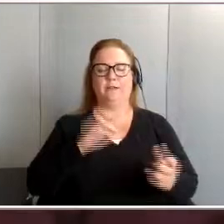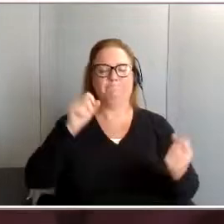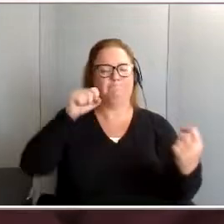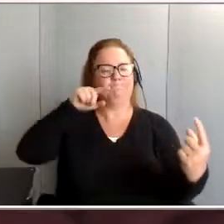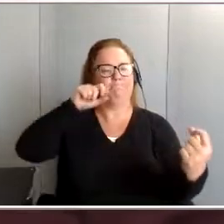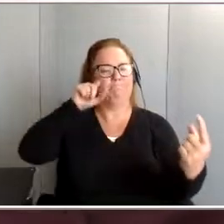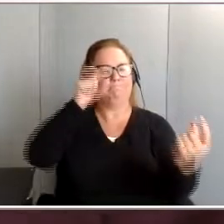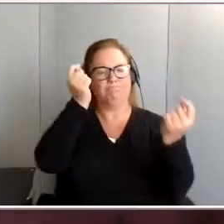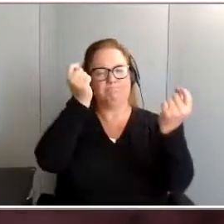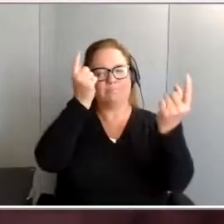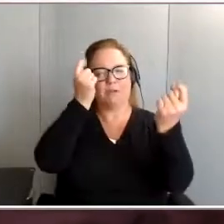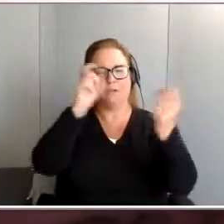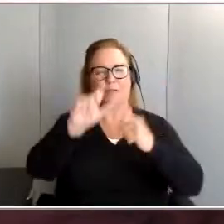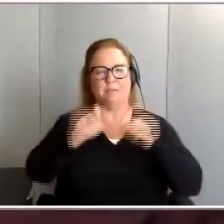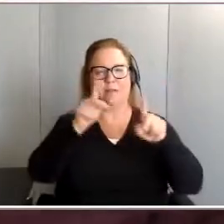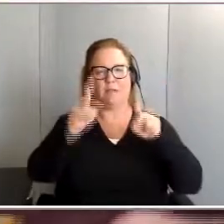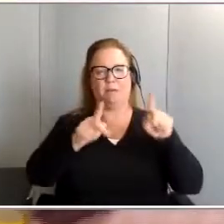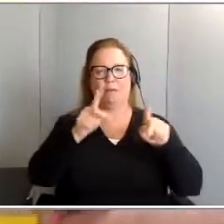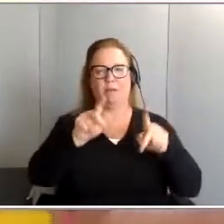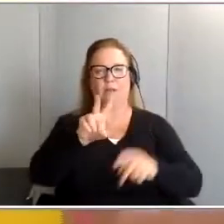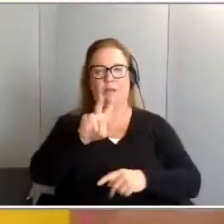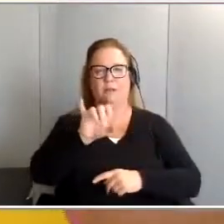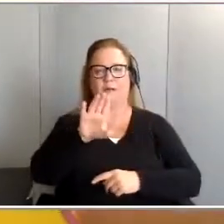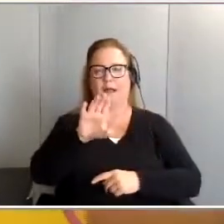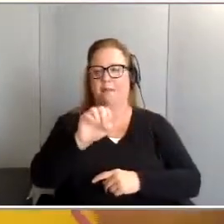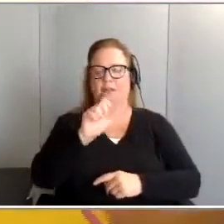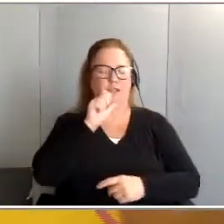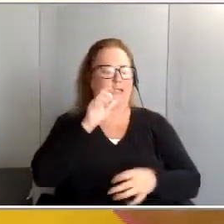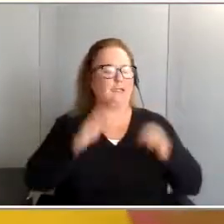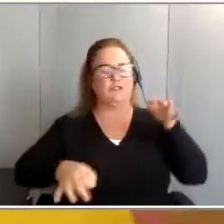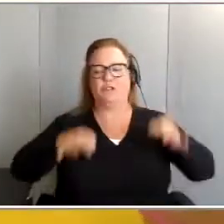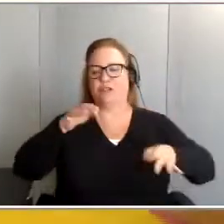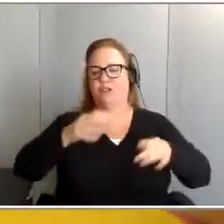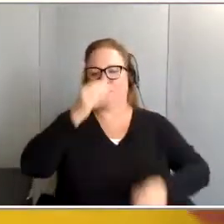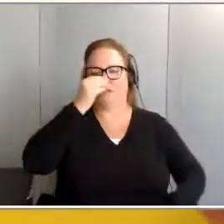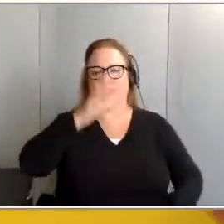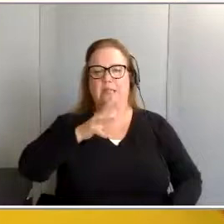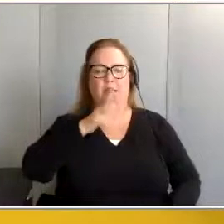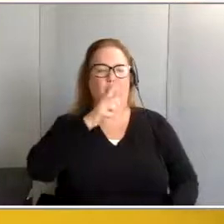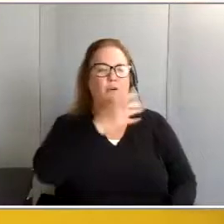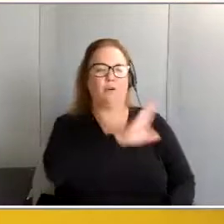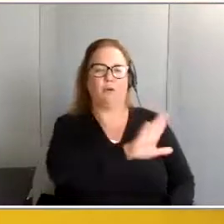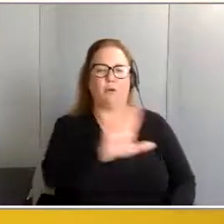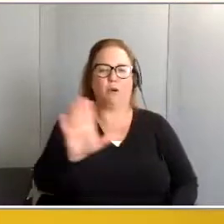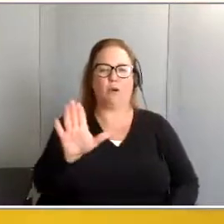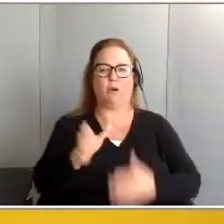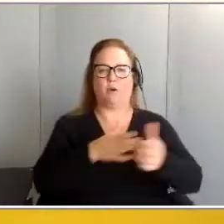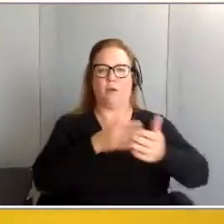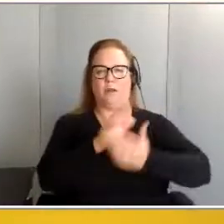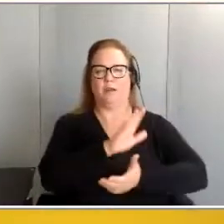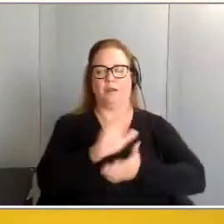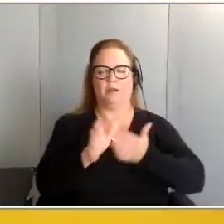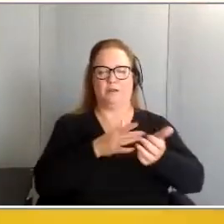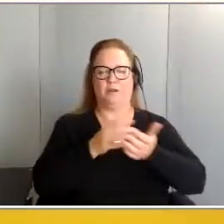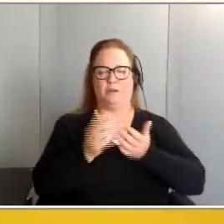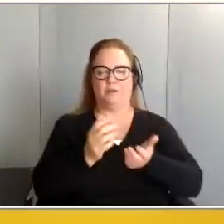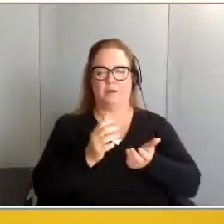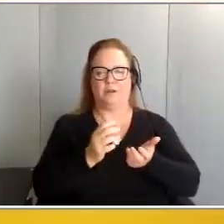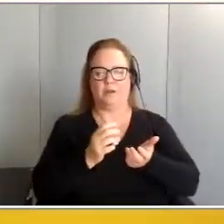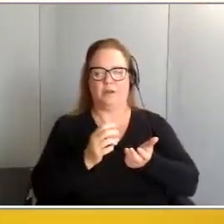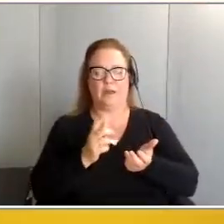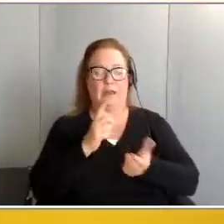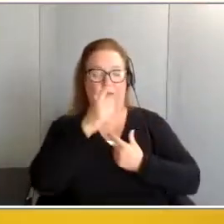And she's also non-judgmental, so she doesn't care about who you are or what you are or anything. If you act a little bit